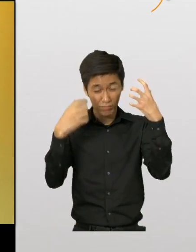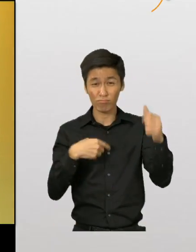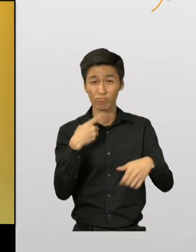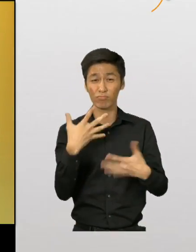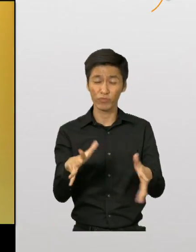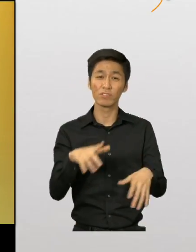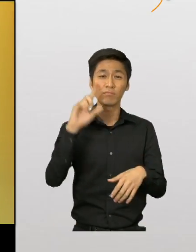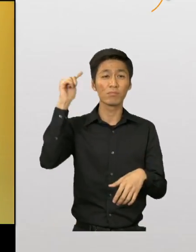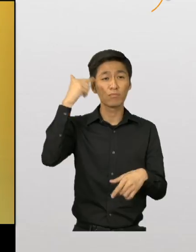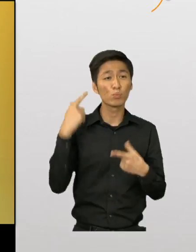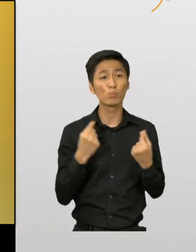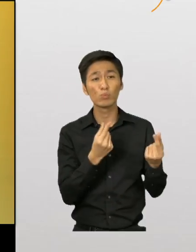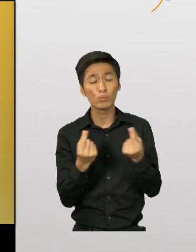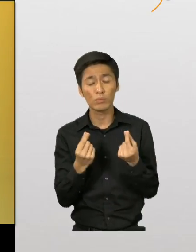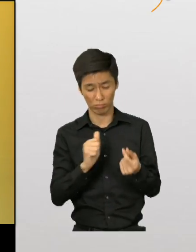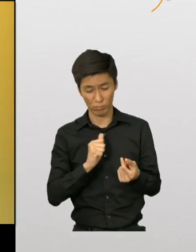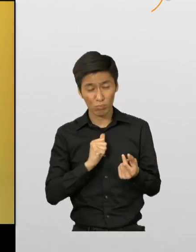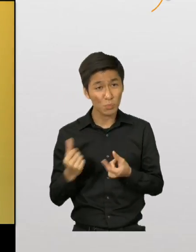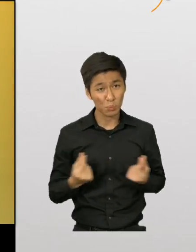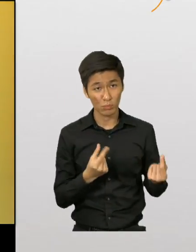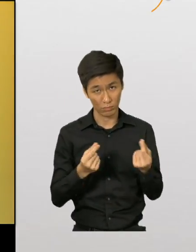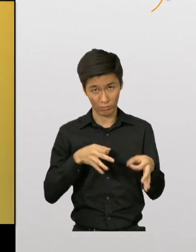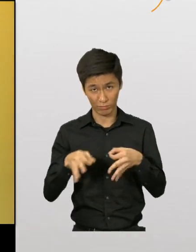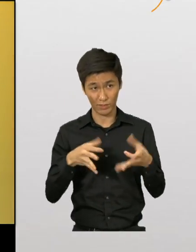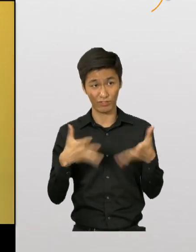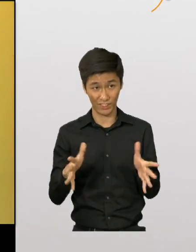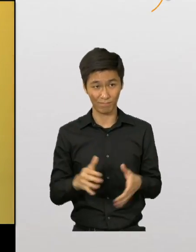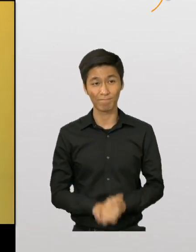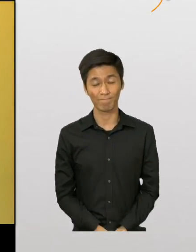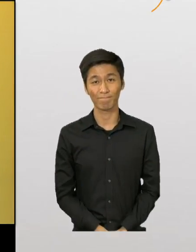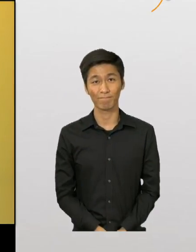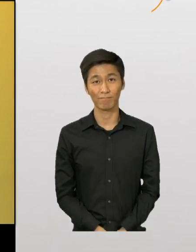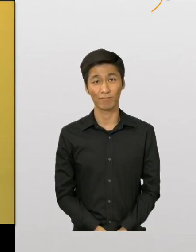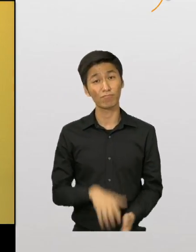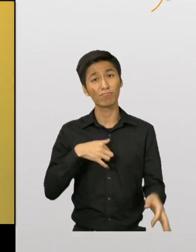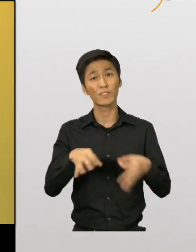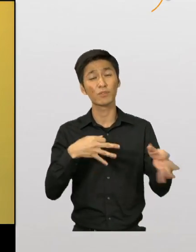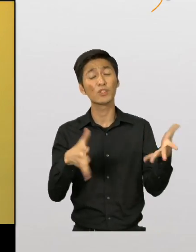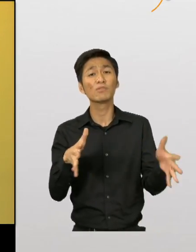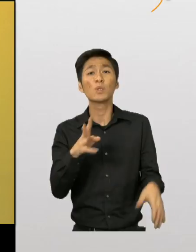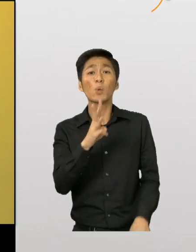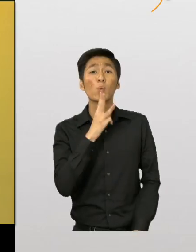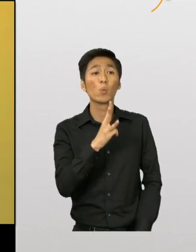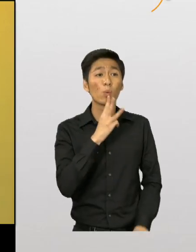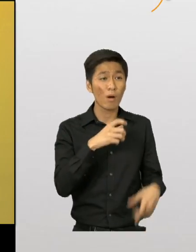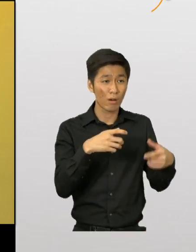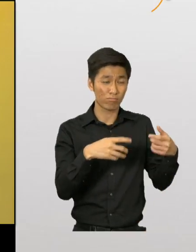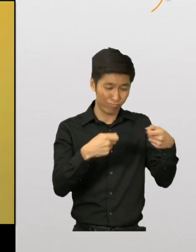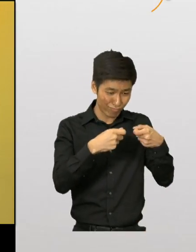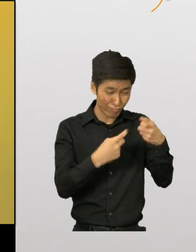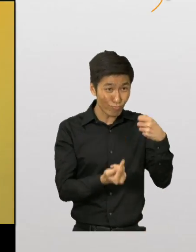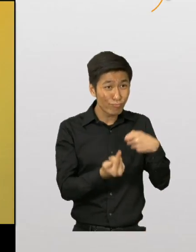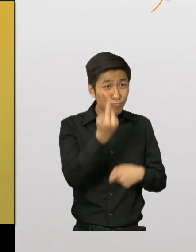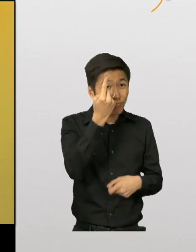can stretch your own dollar. I explained how we are helping people cope with water and electricity bills through